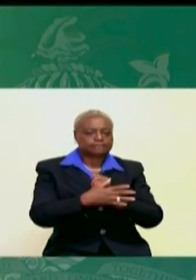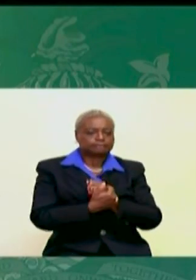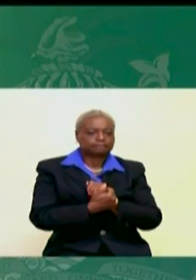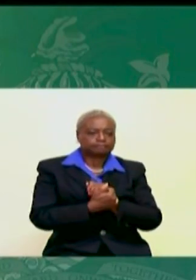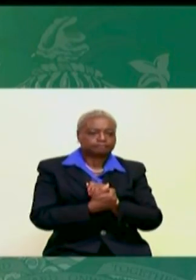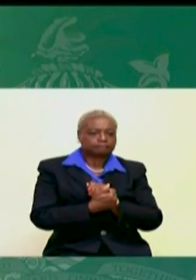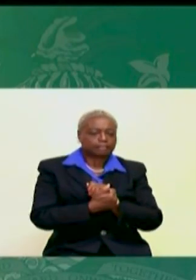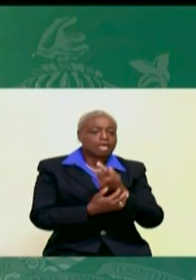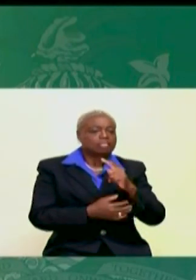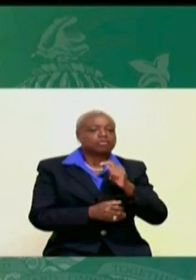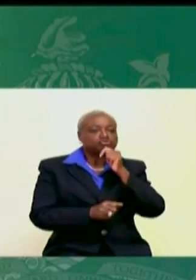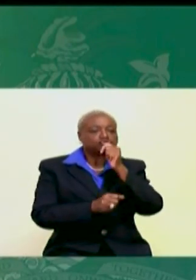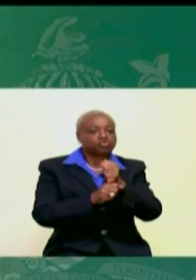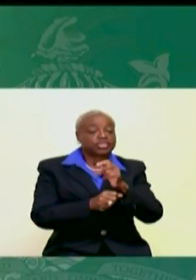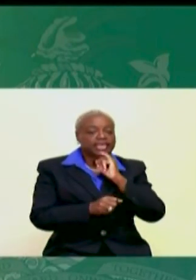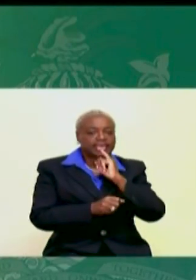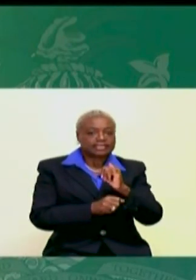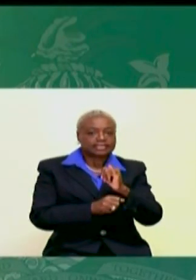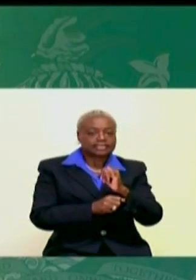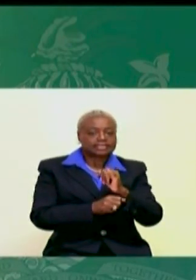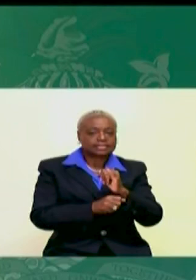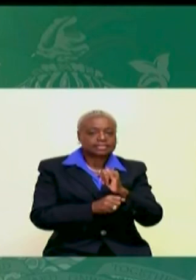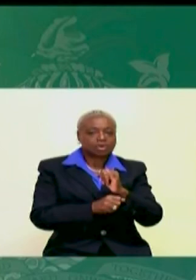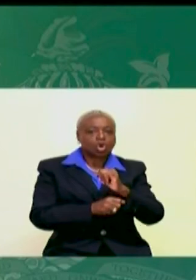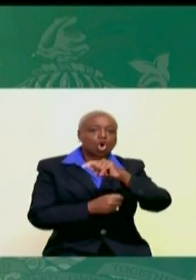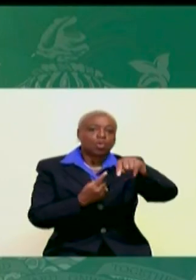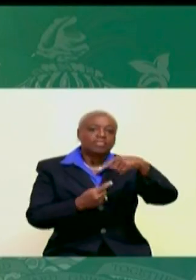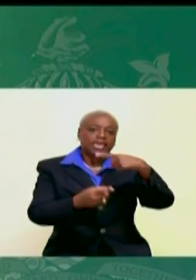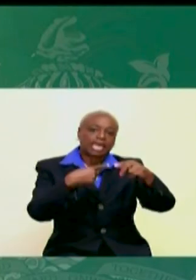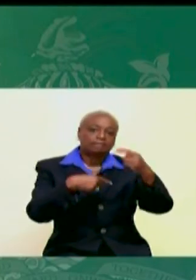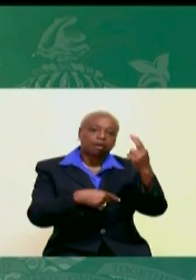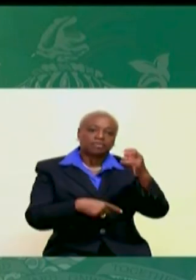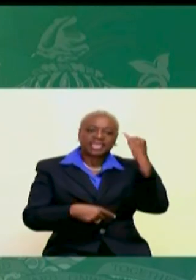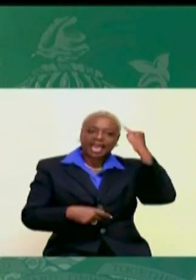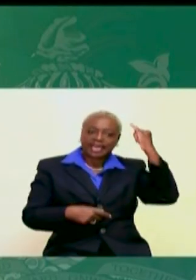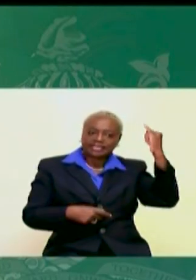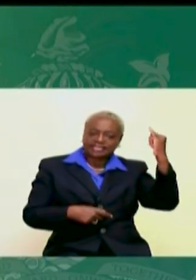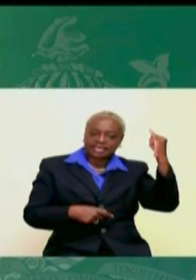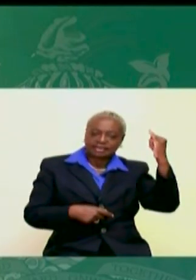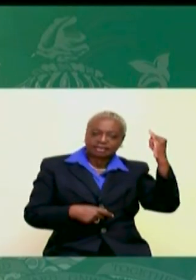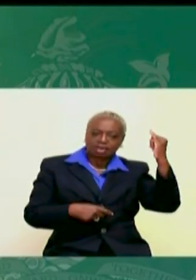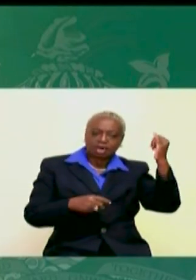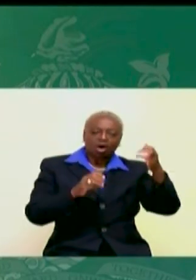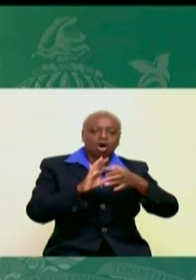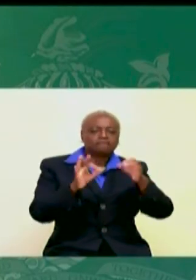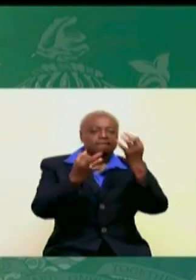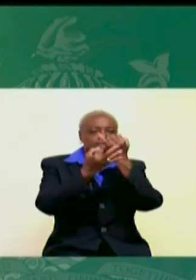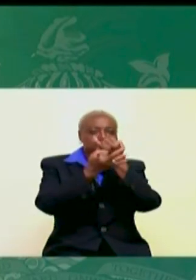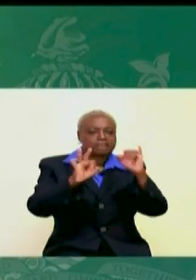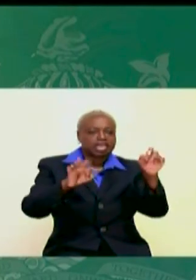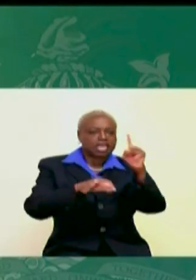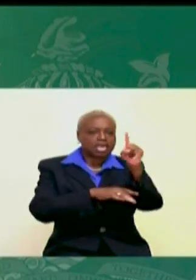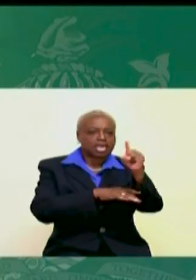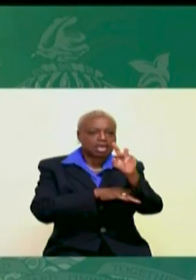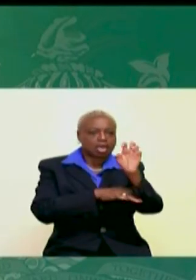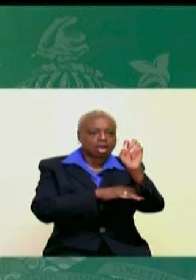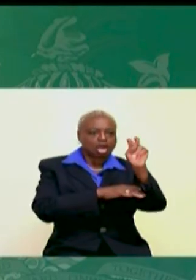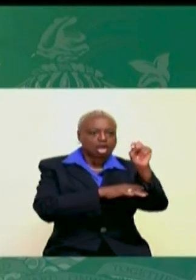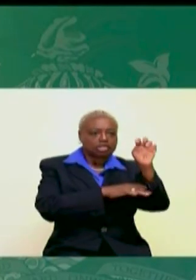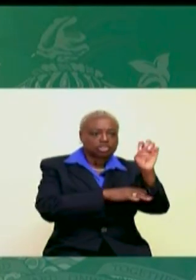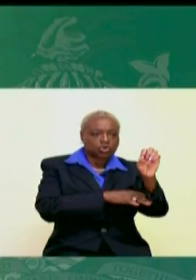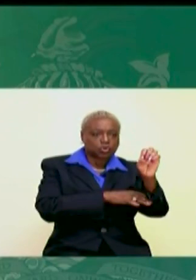The truth is, when they came up with the idea of the free zone, it was the first in the